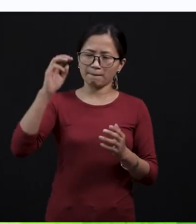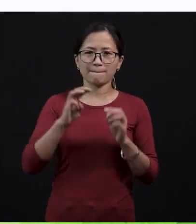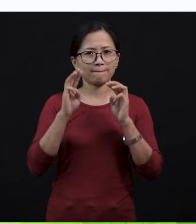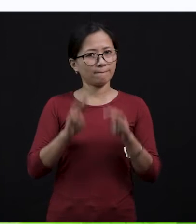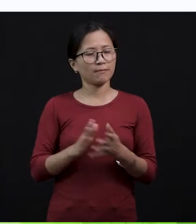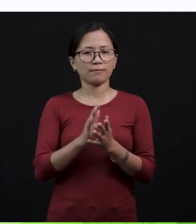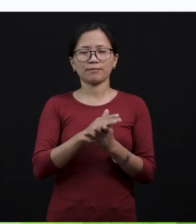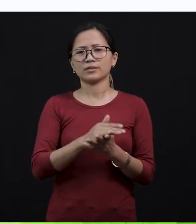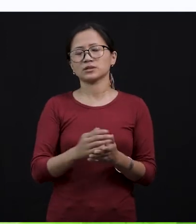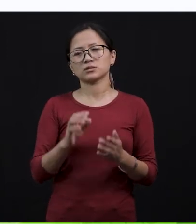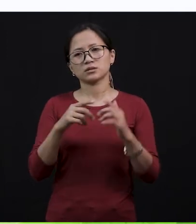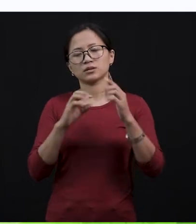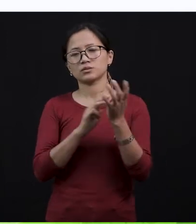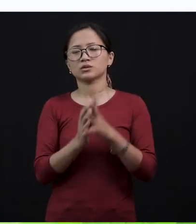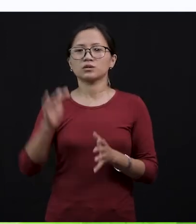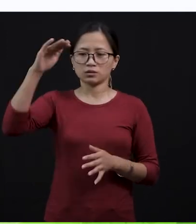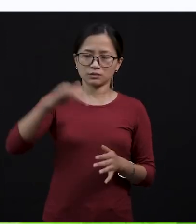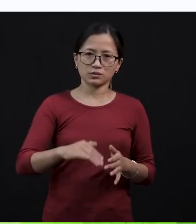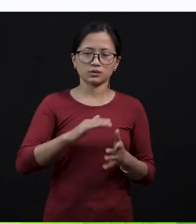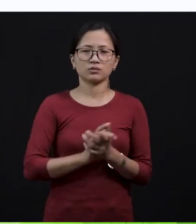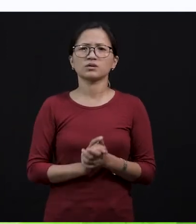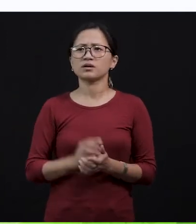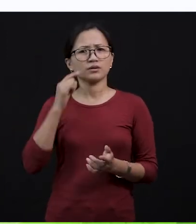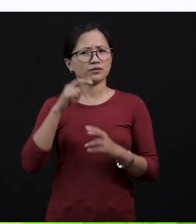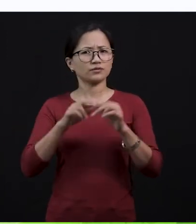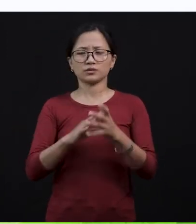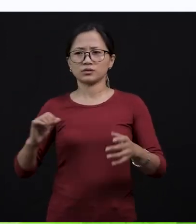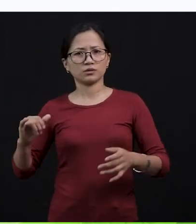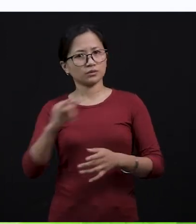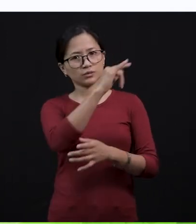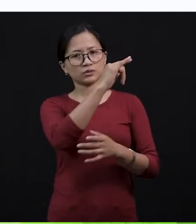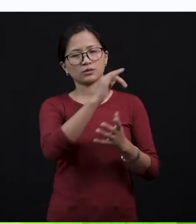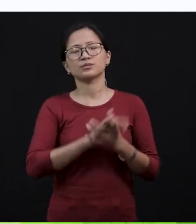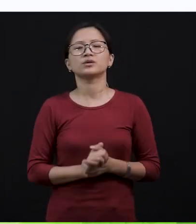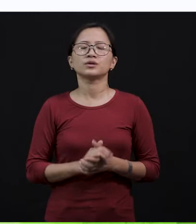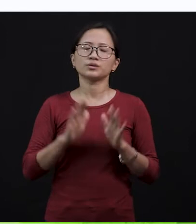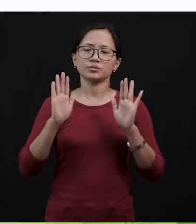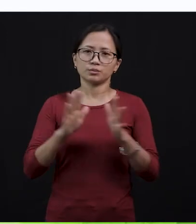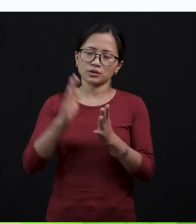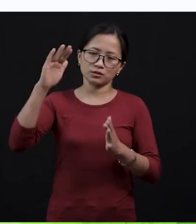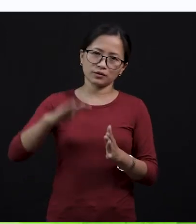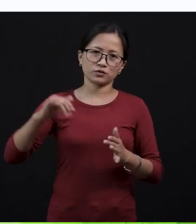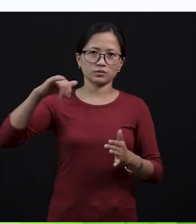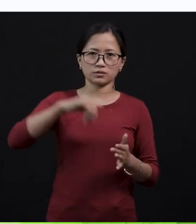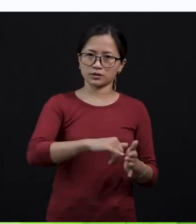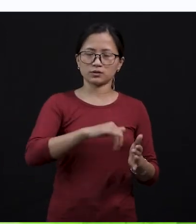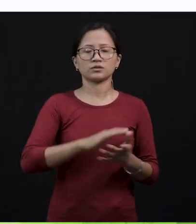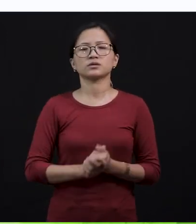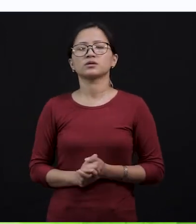down. Even if an aeroplane took off, at some point of time, it has to land. So we are all under